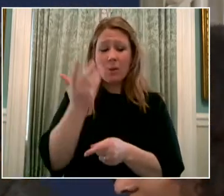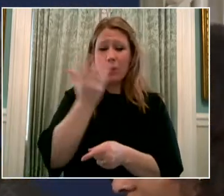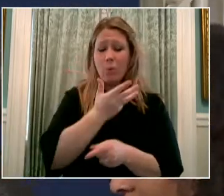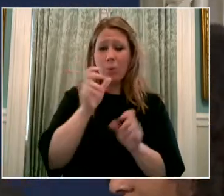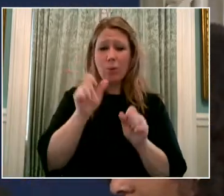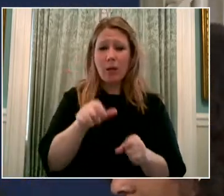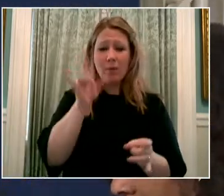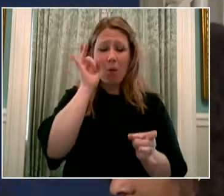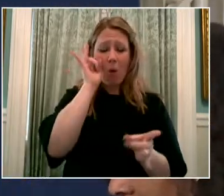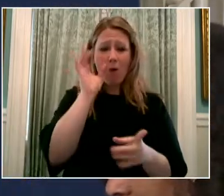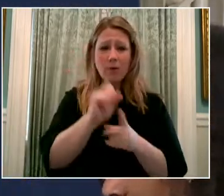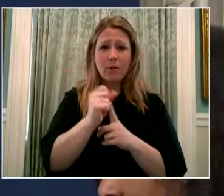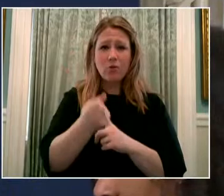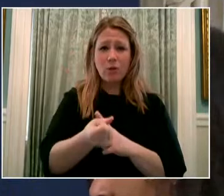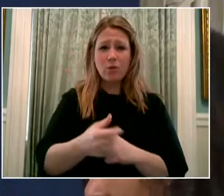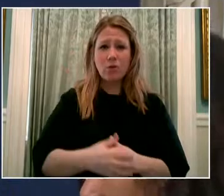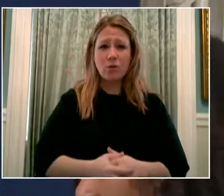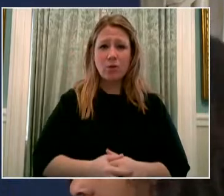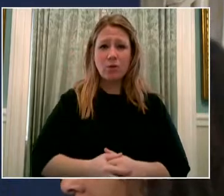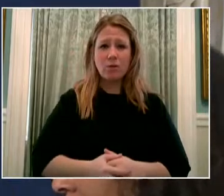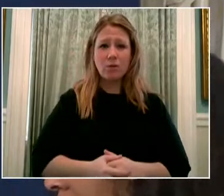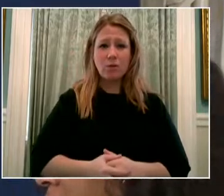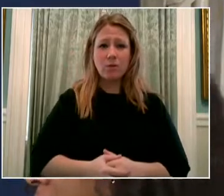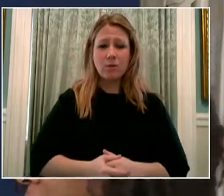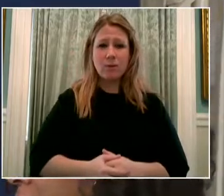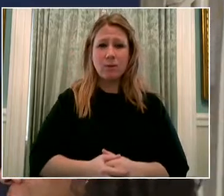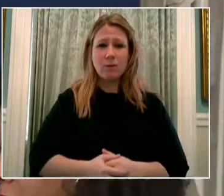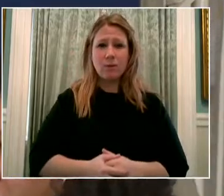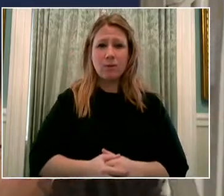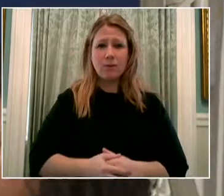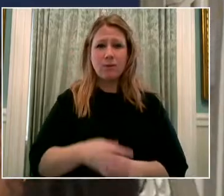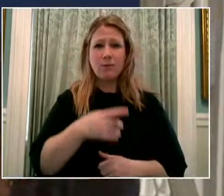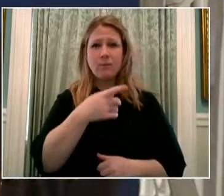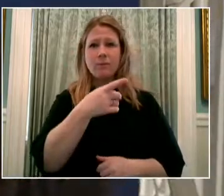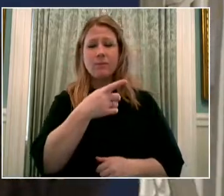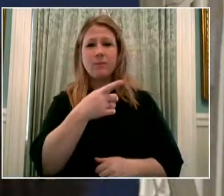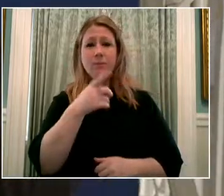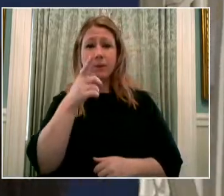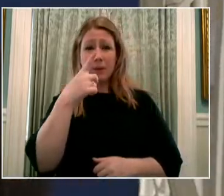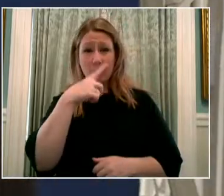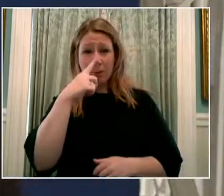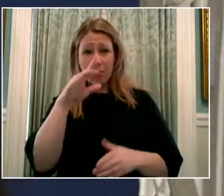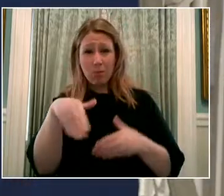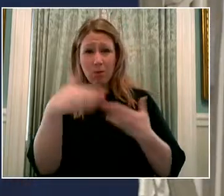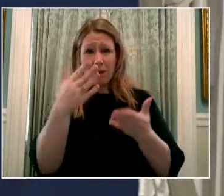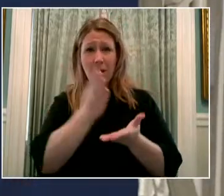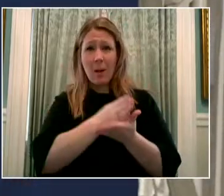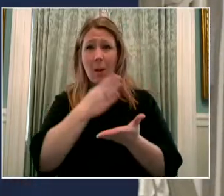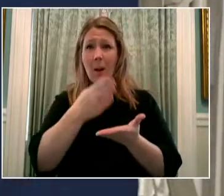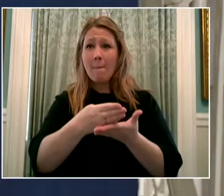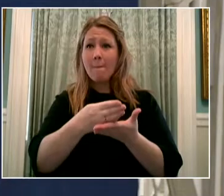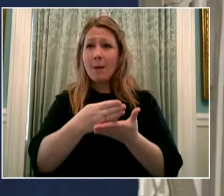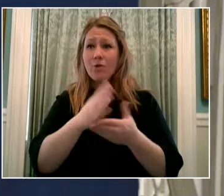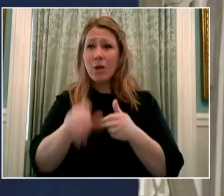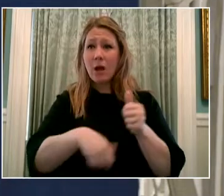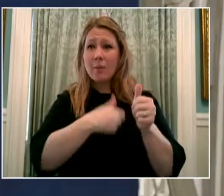Can you give us a budget update, Assemblywoman? You got a budget update? Yeah, this is a negotiation.